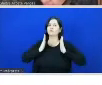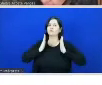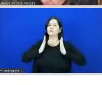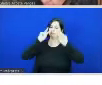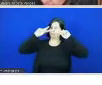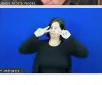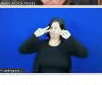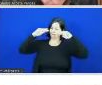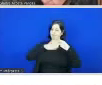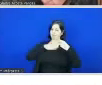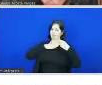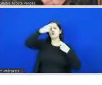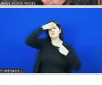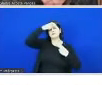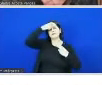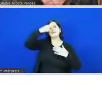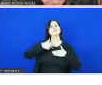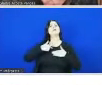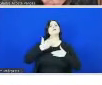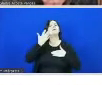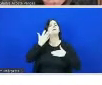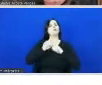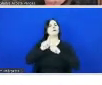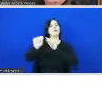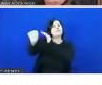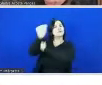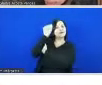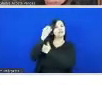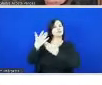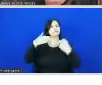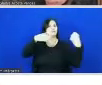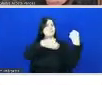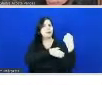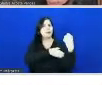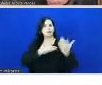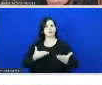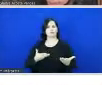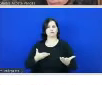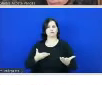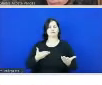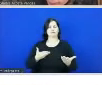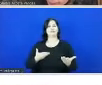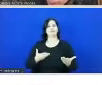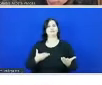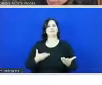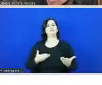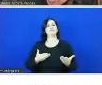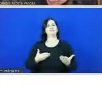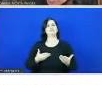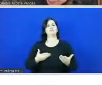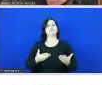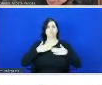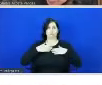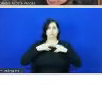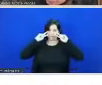women economically and as rights holders. So ensuring justice to